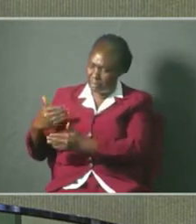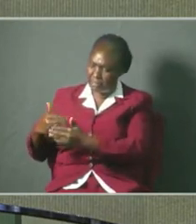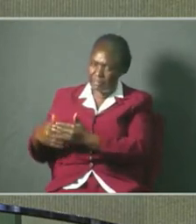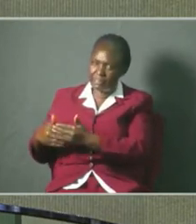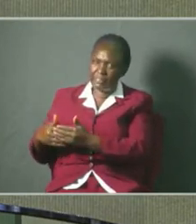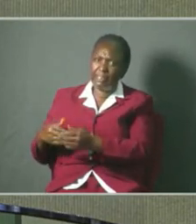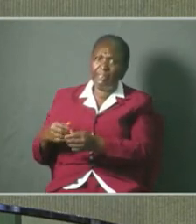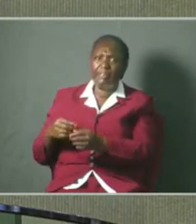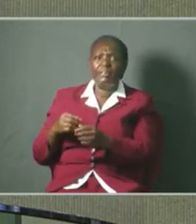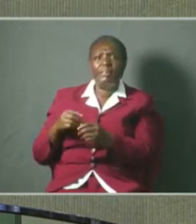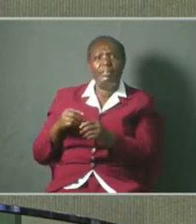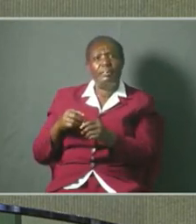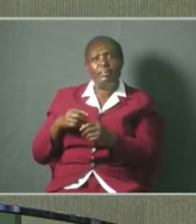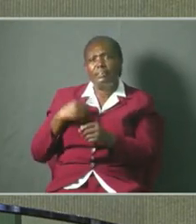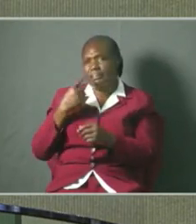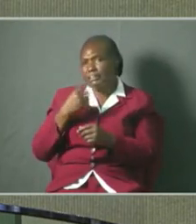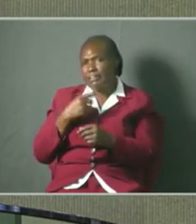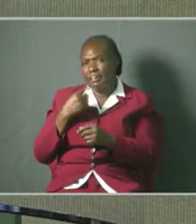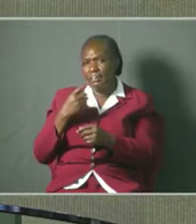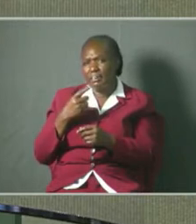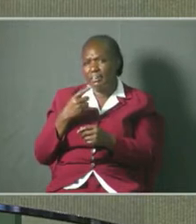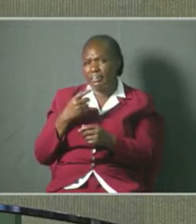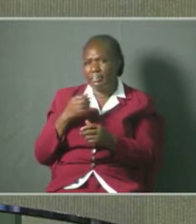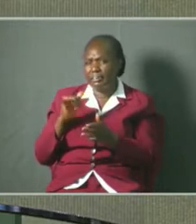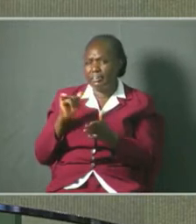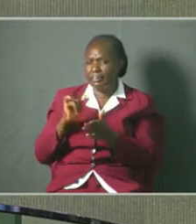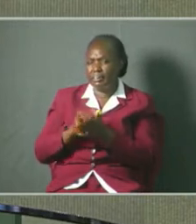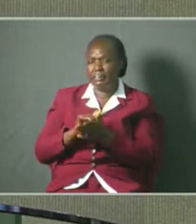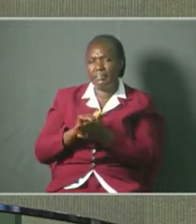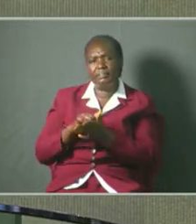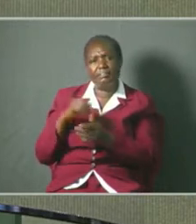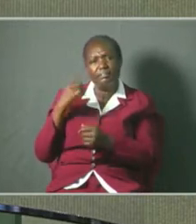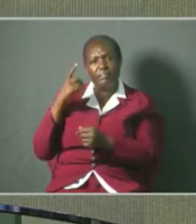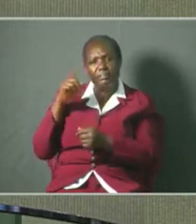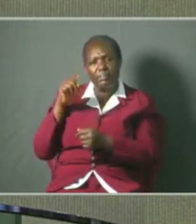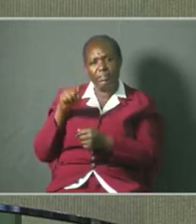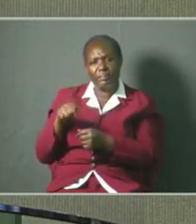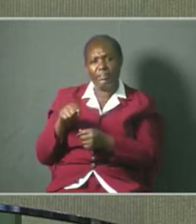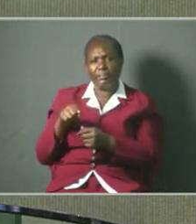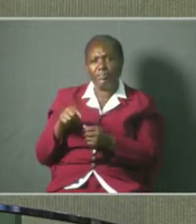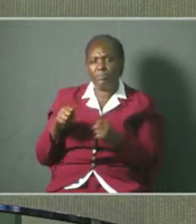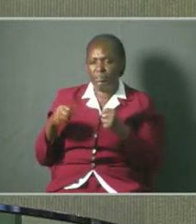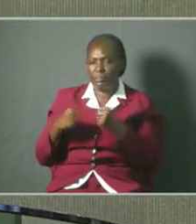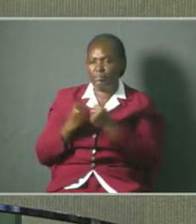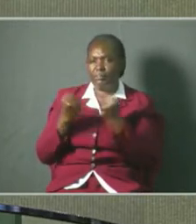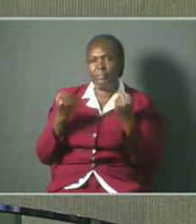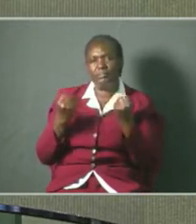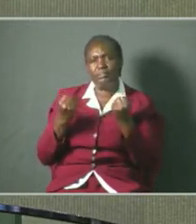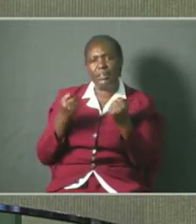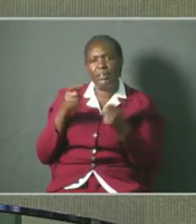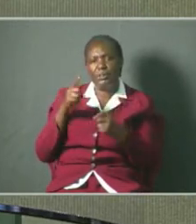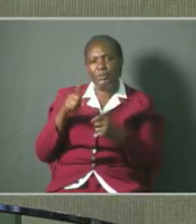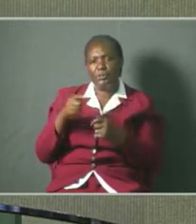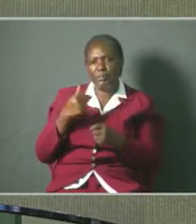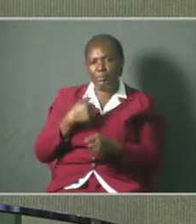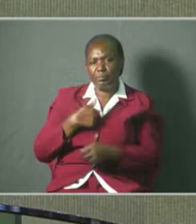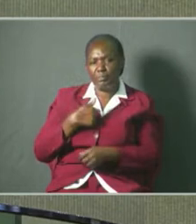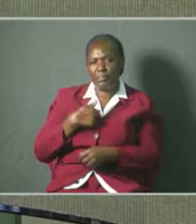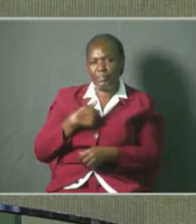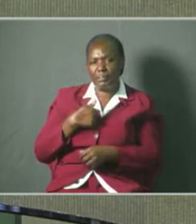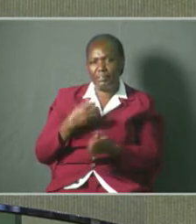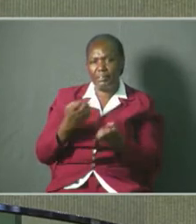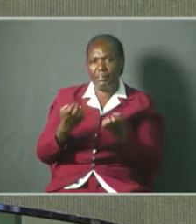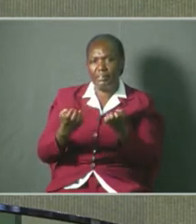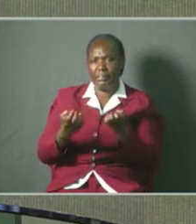we are therefore saying that for this to happen, you and I need